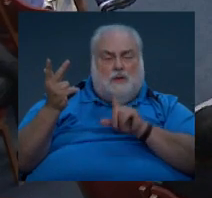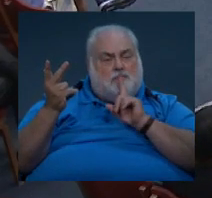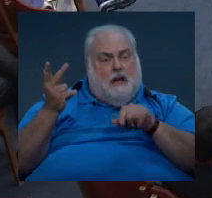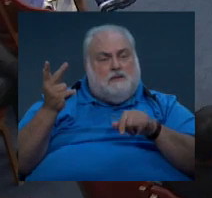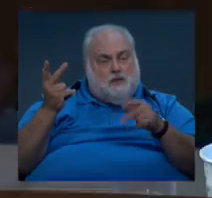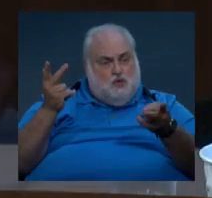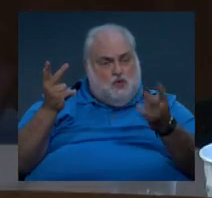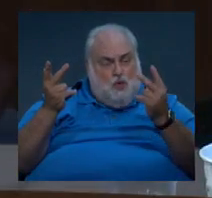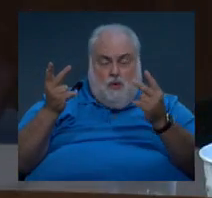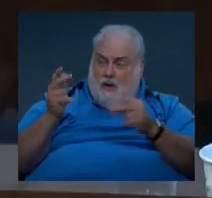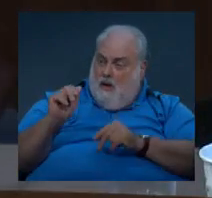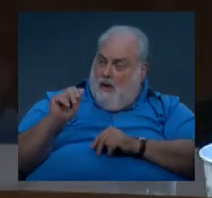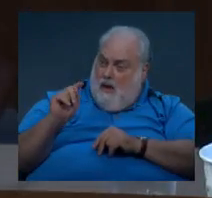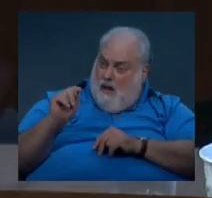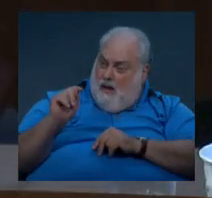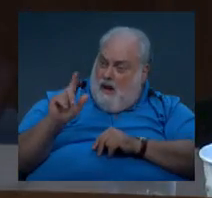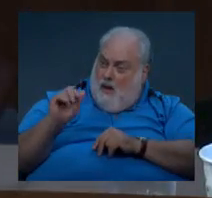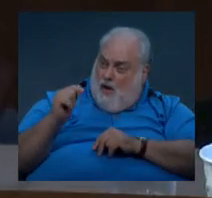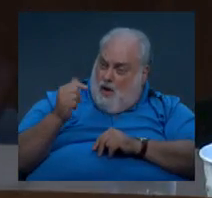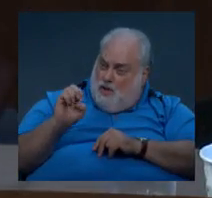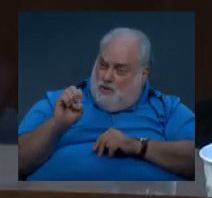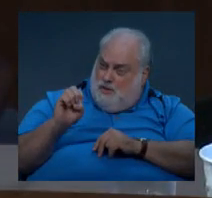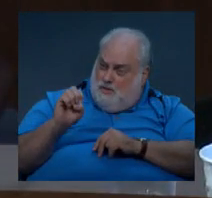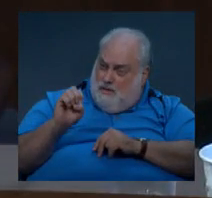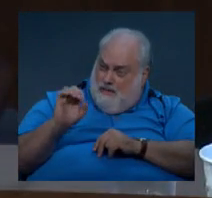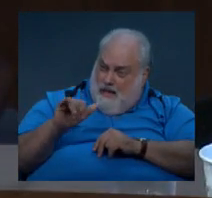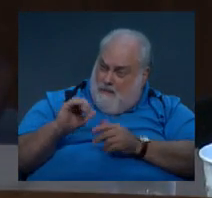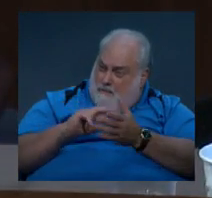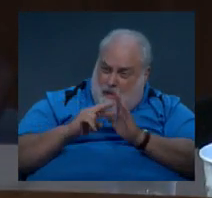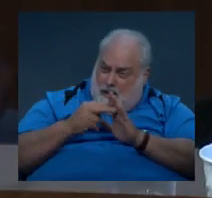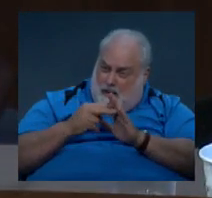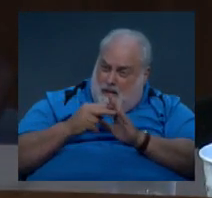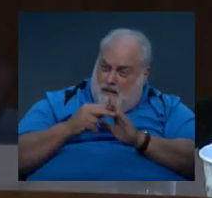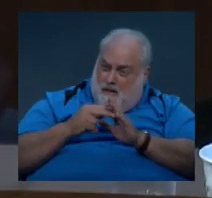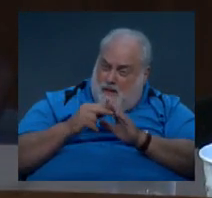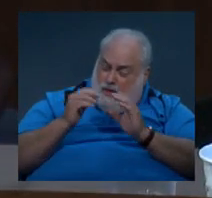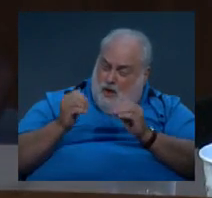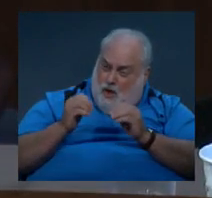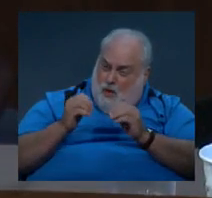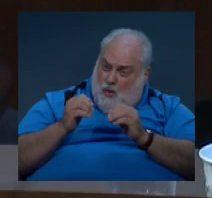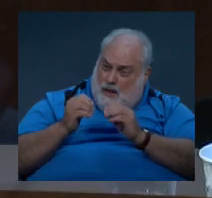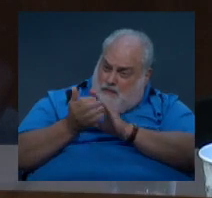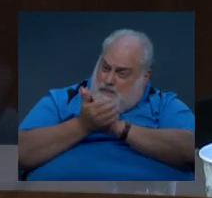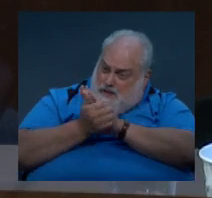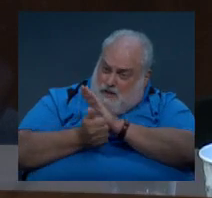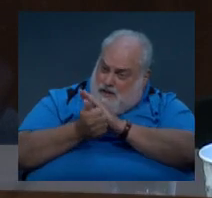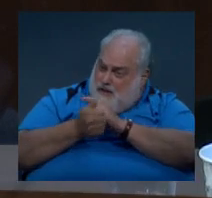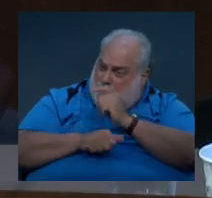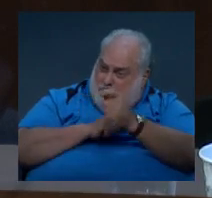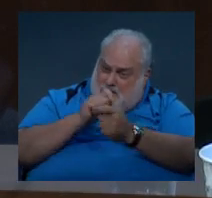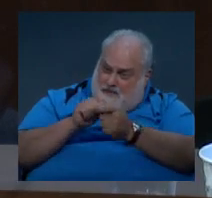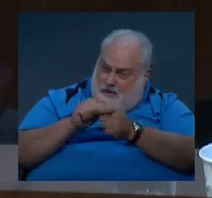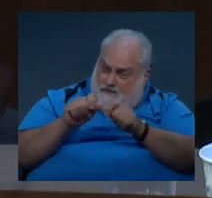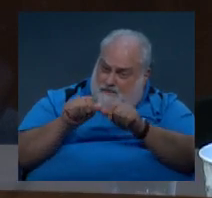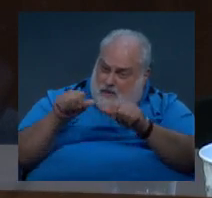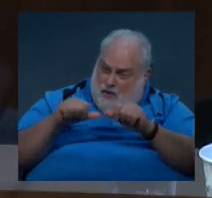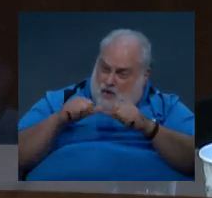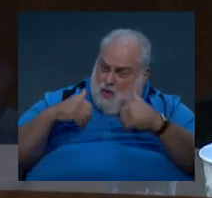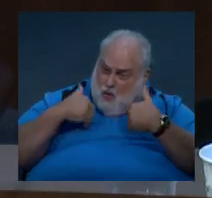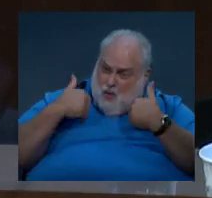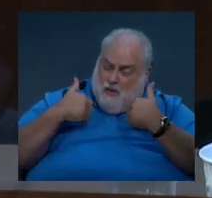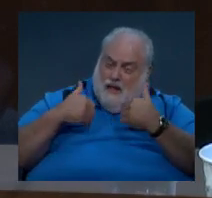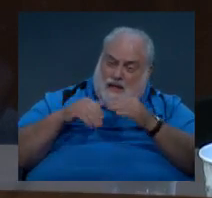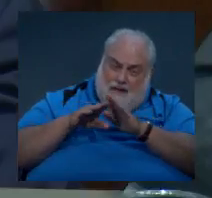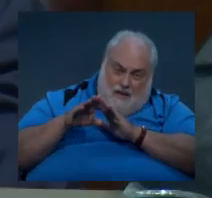2, and they're at large. Since they're at large, does that mean they don't have to have any expertise in any certain field, whether it's youth